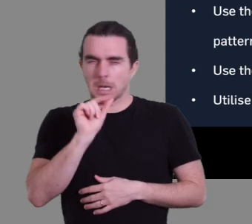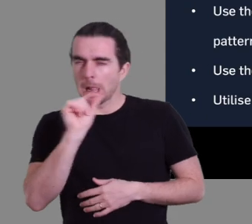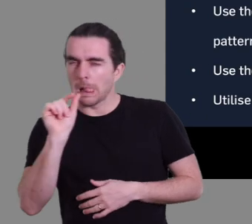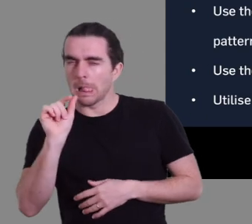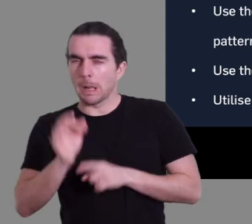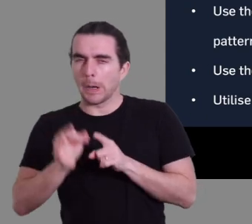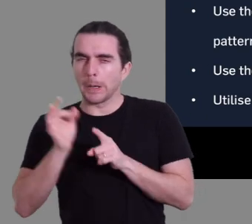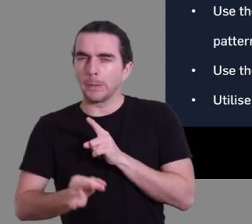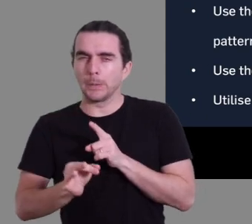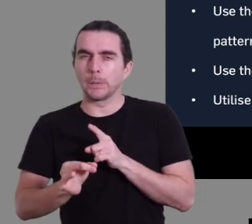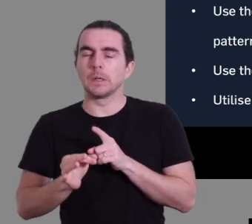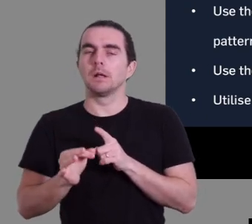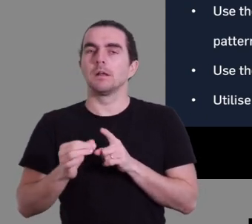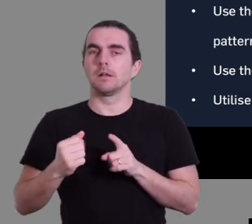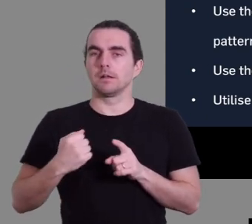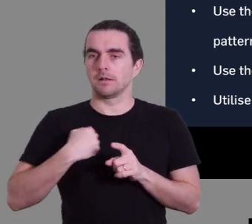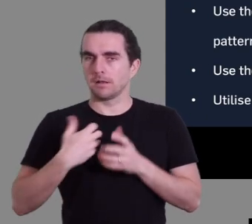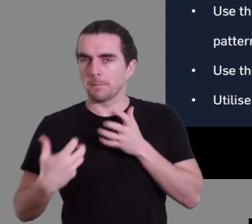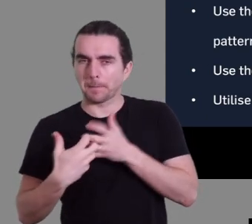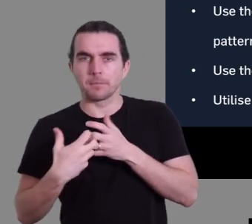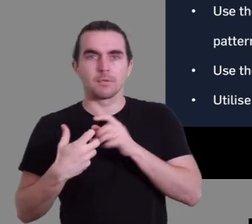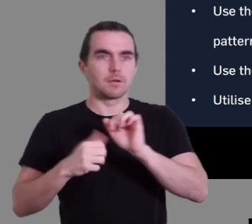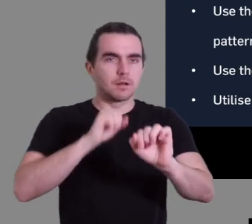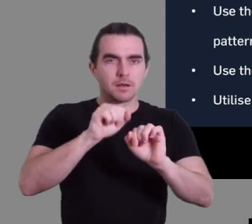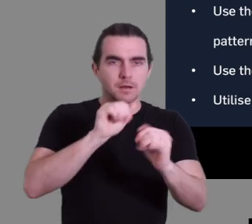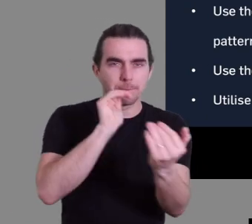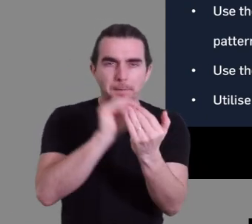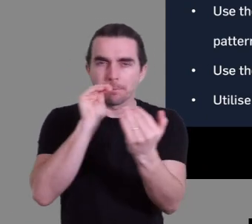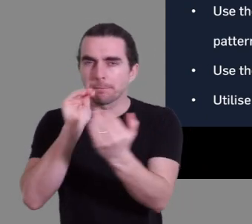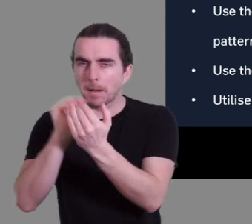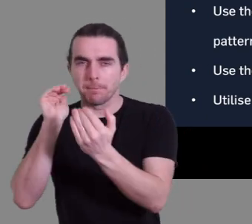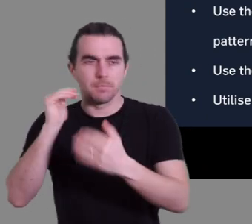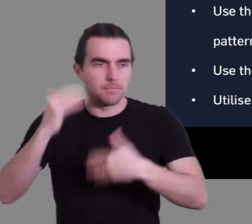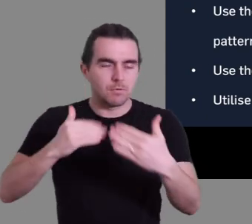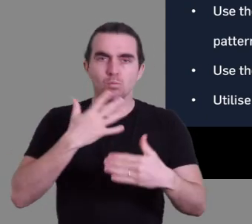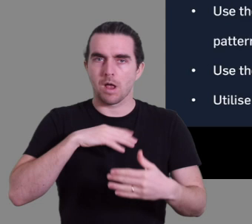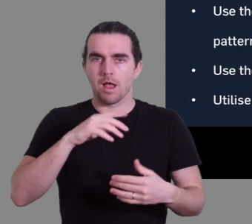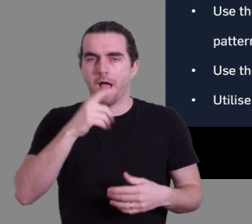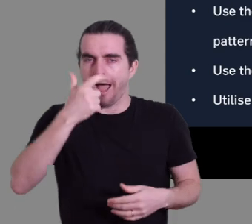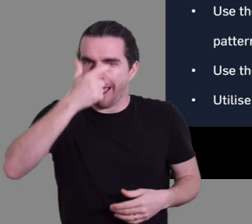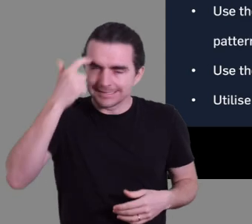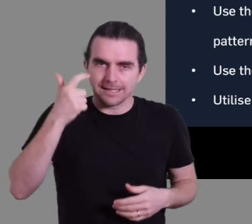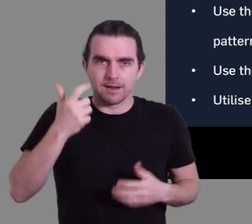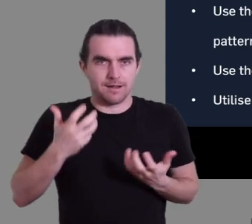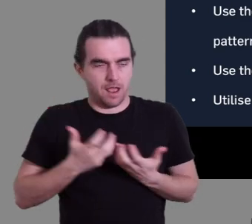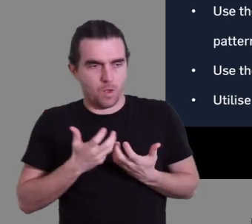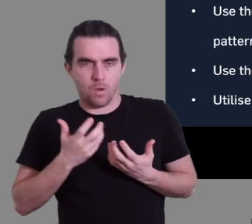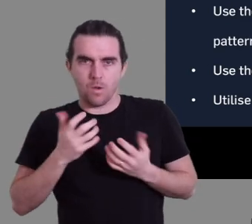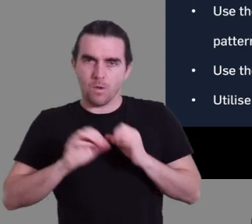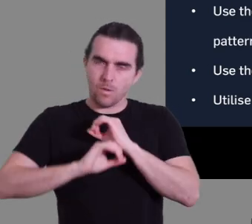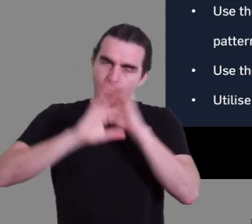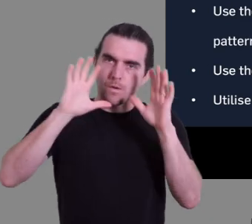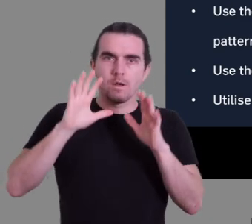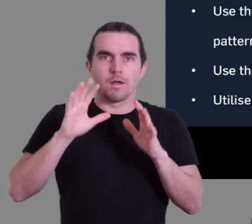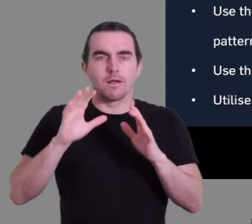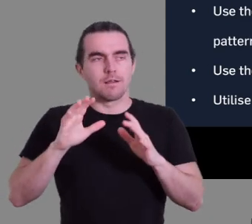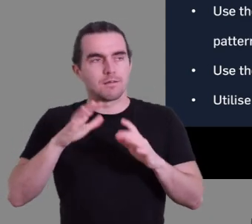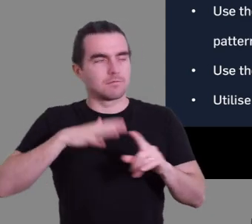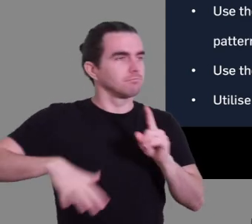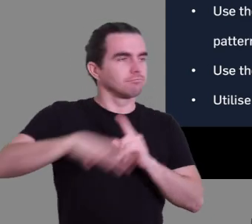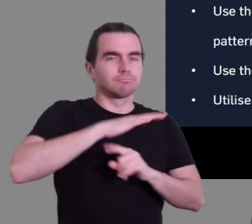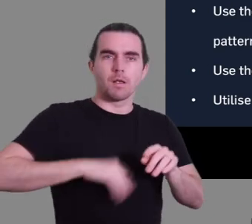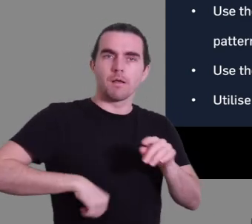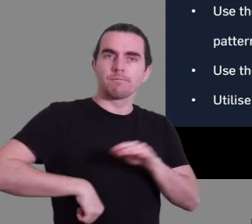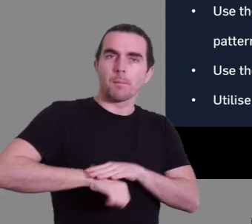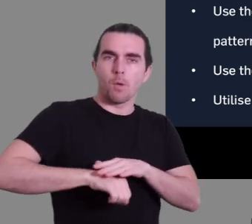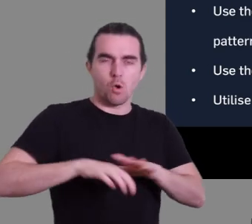specific bit of information that you might either need to impart on a player to help them understand or have a better understanding